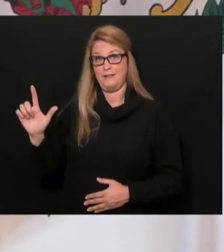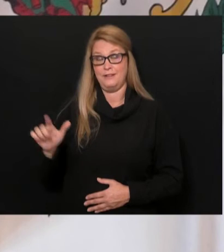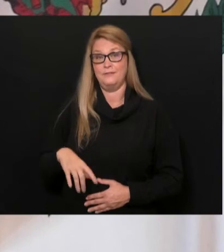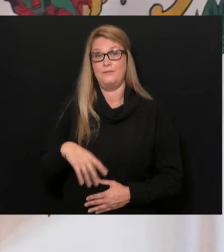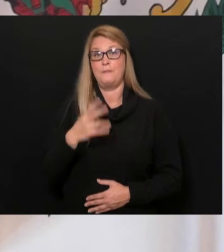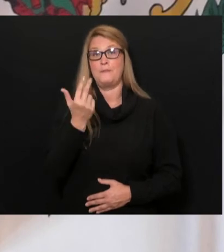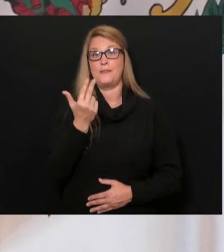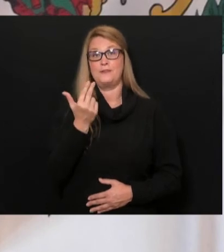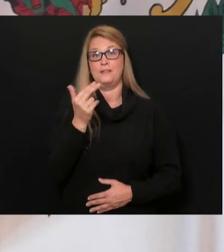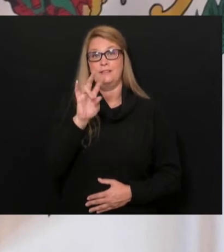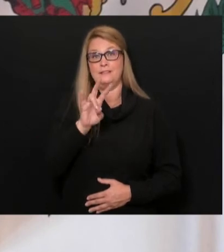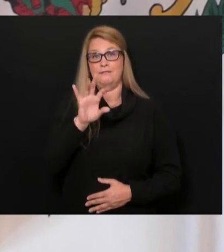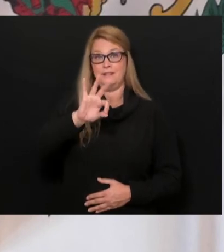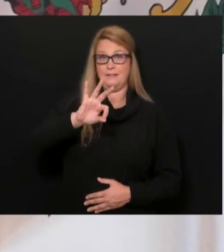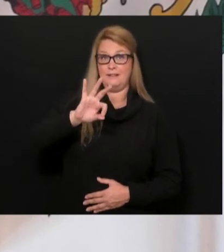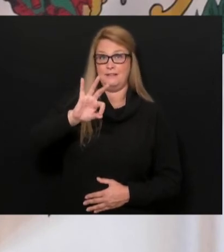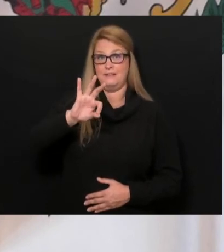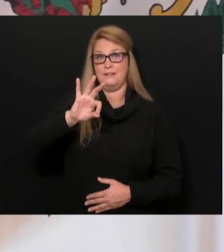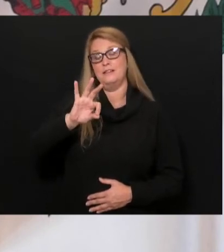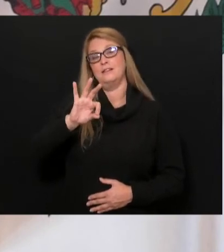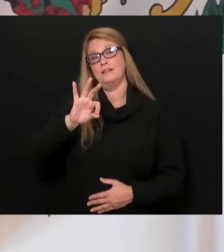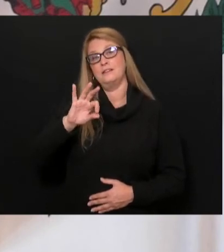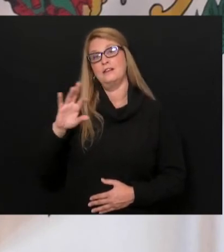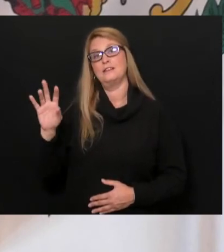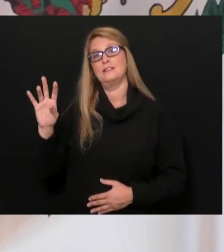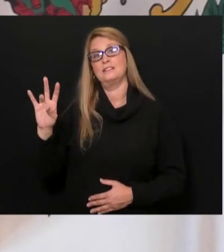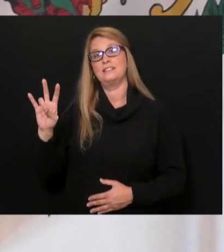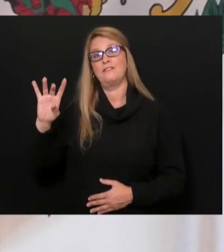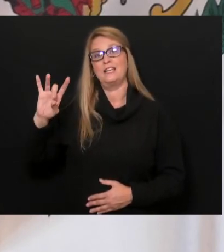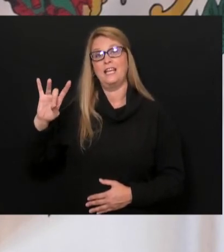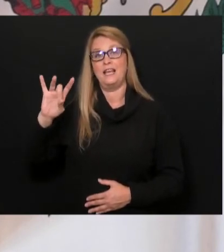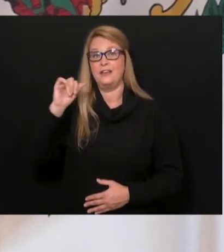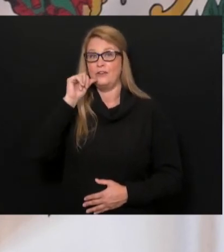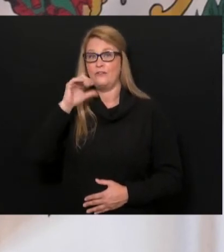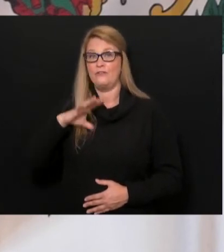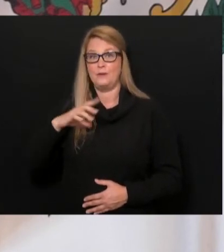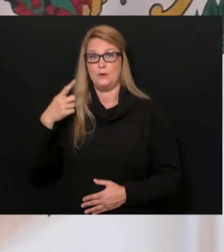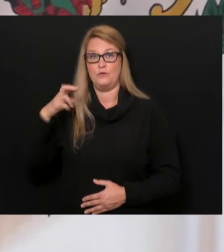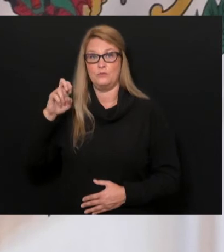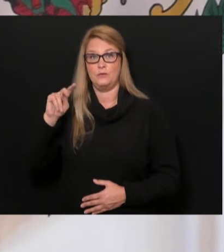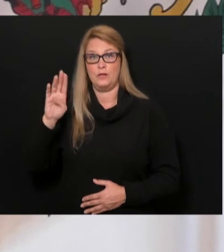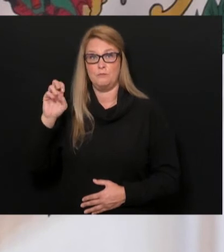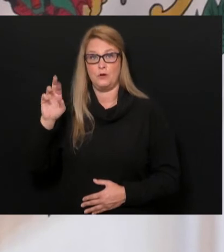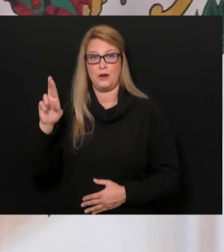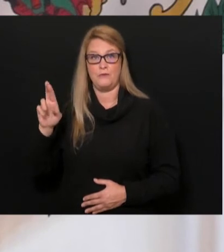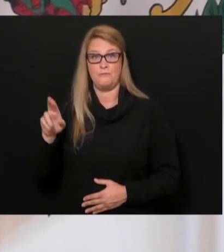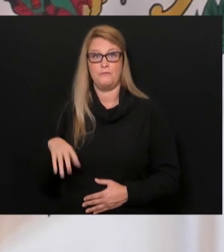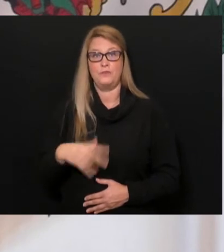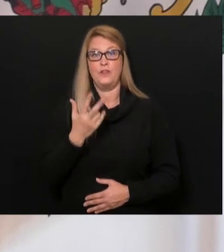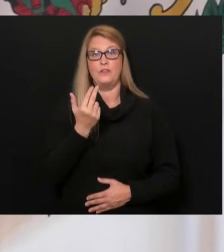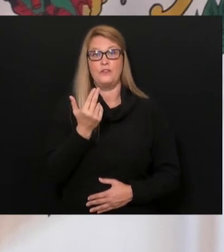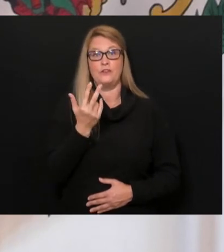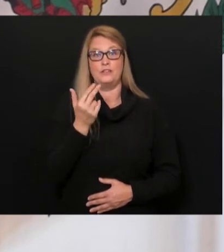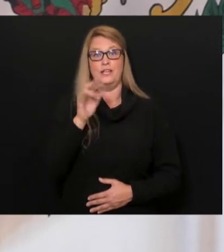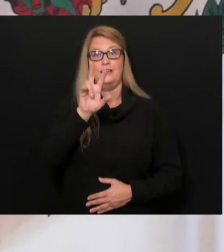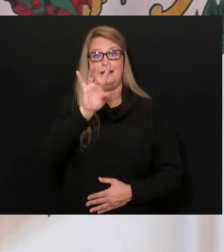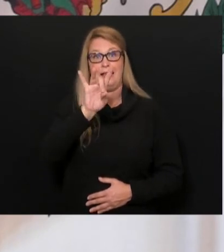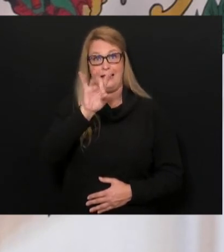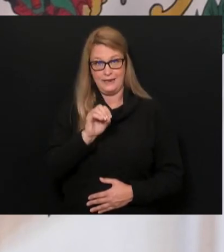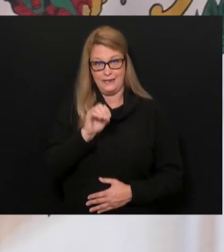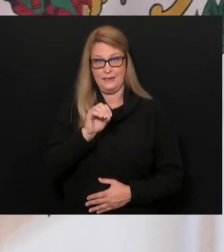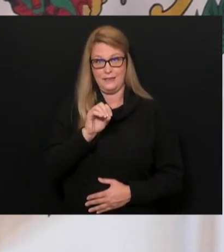Our 1,379th death is a 78-year-old female from Greenbrier County. Our 1,380th